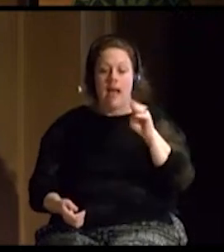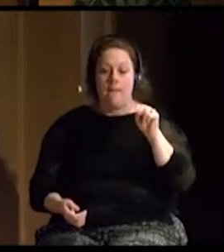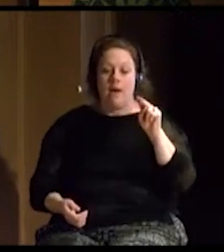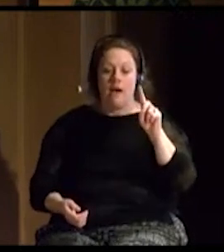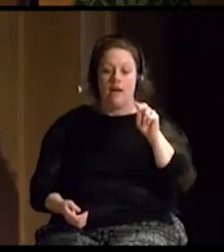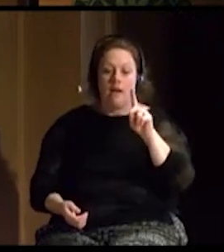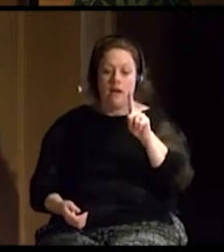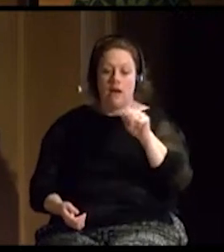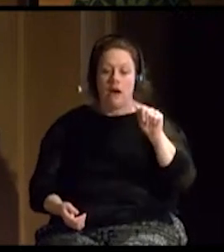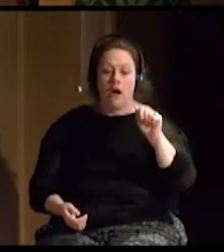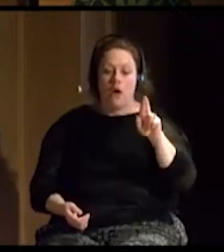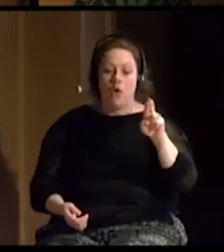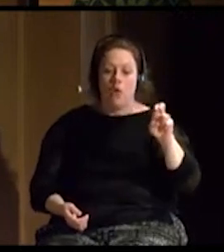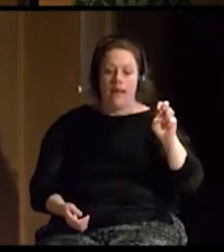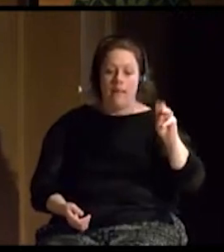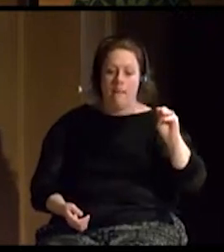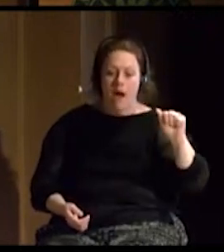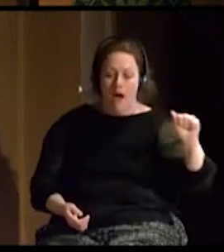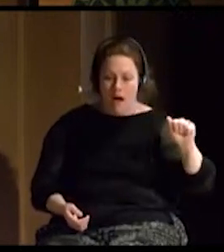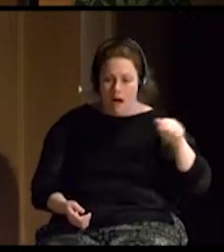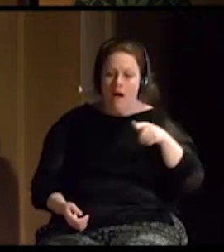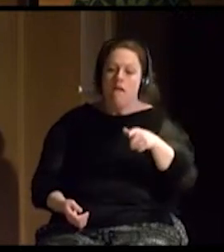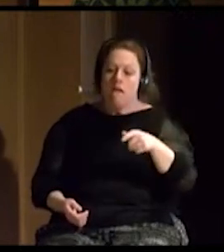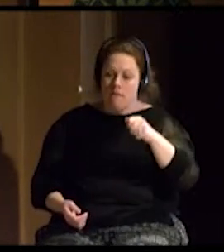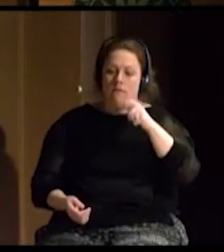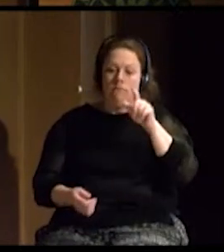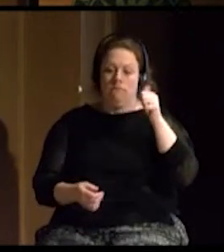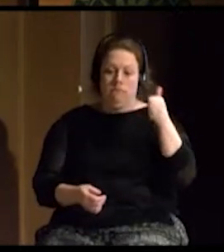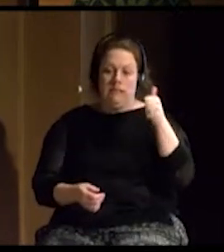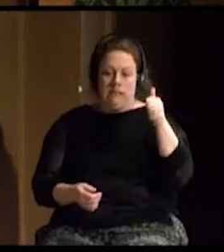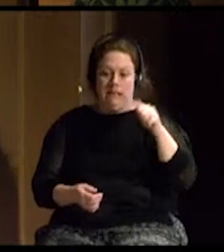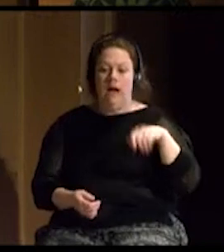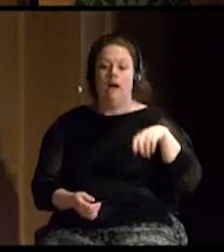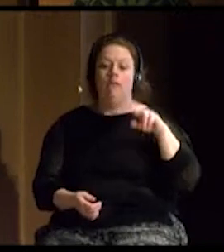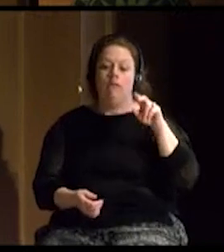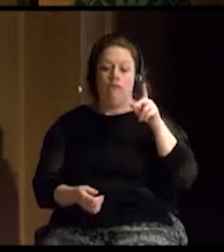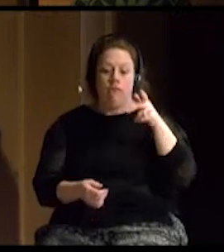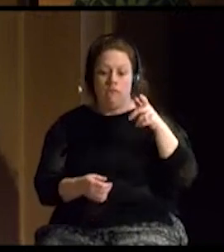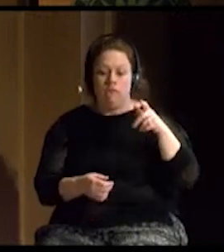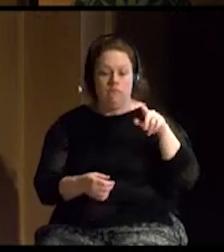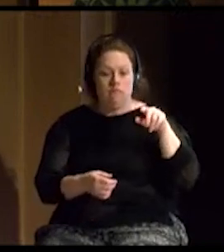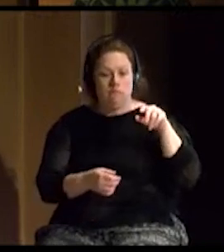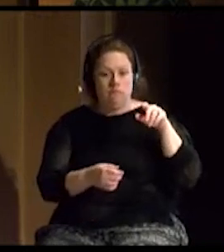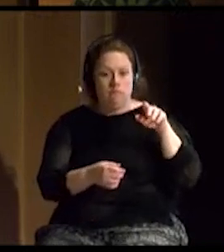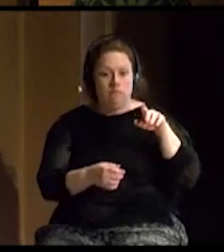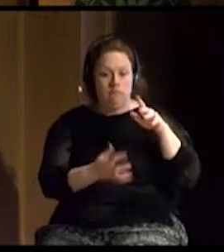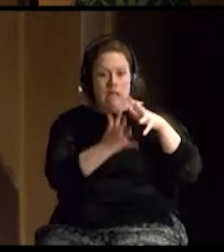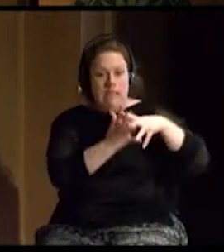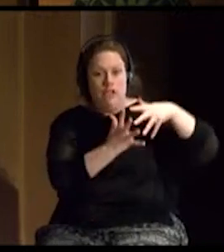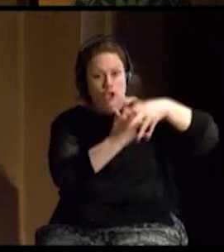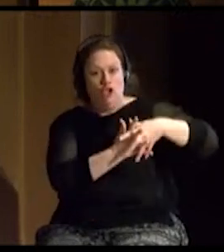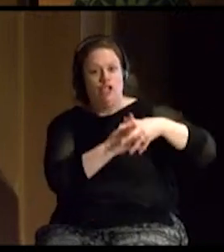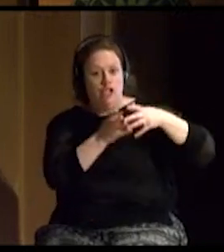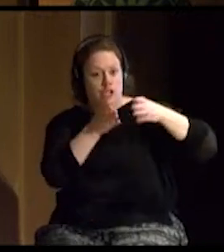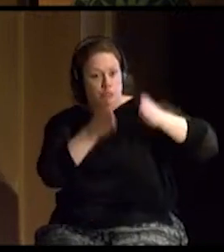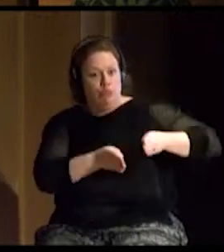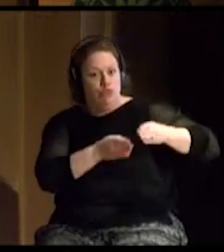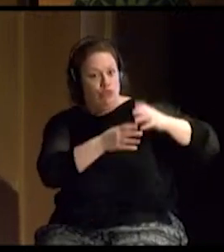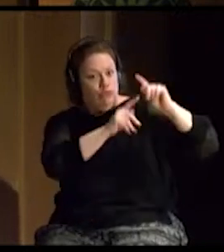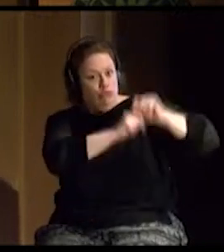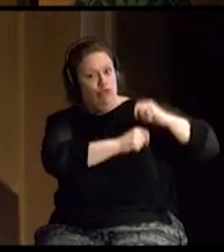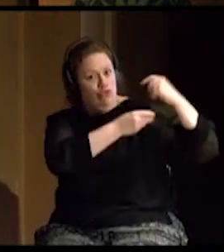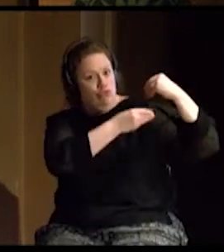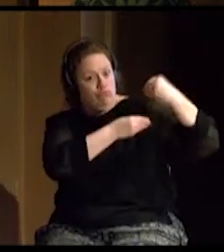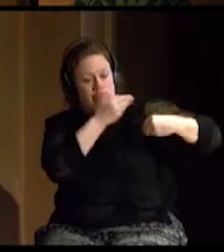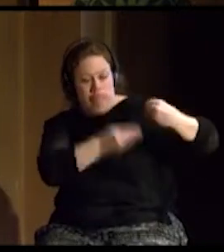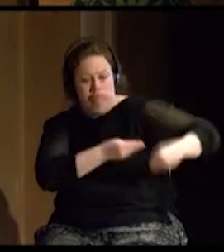spinner from Nanaimo, British Columbia, who has worked with the Coast Salish communities for decades, we had established an advisory